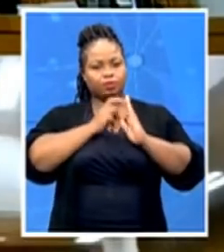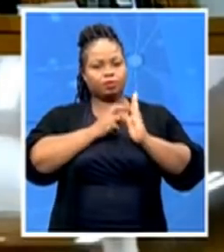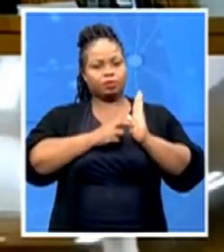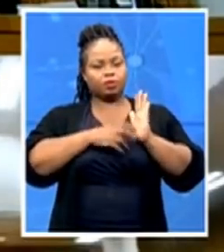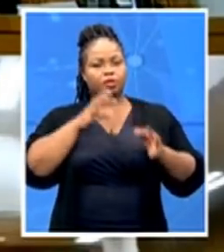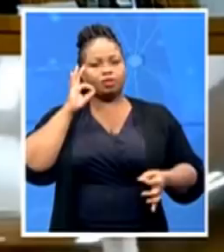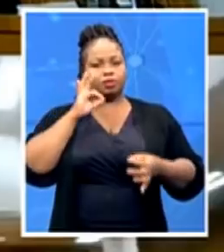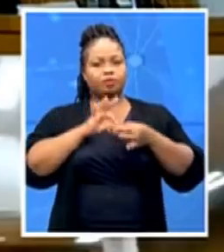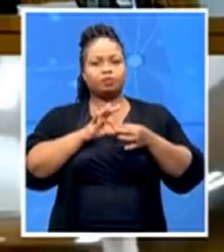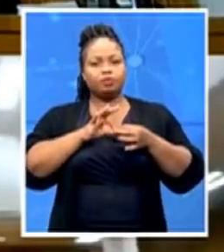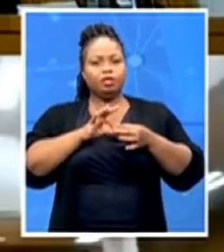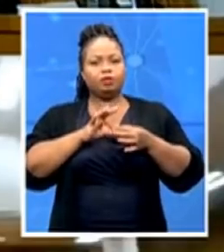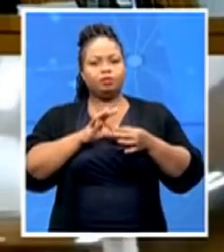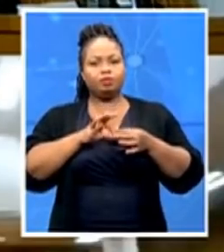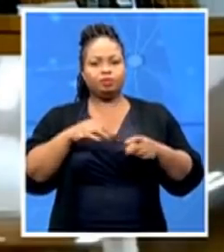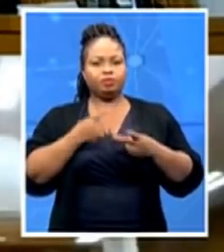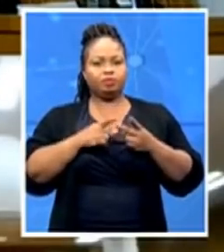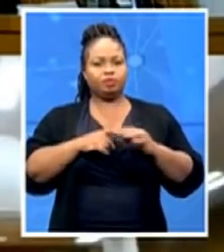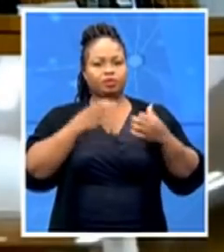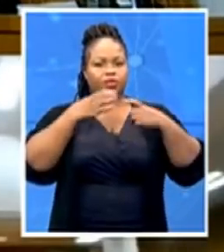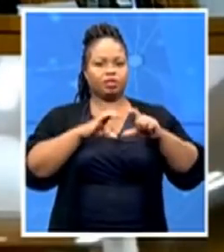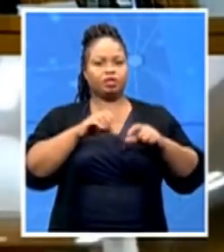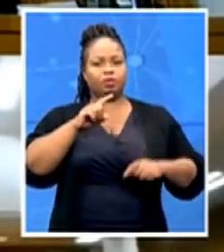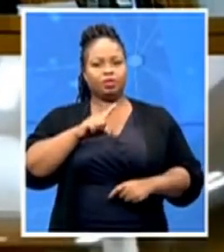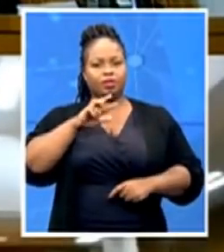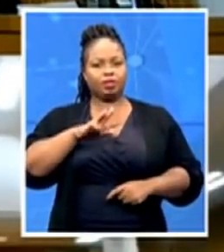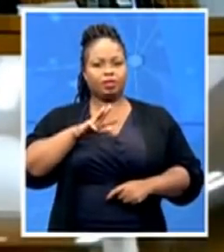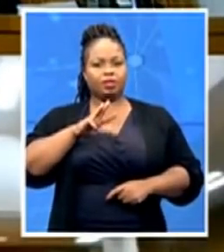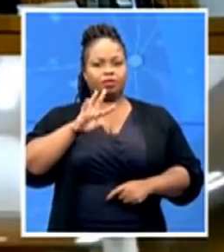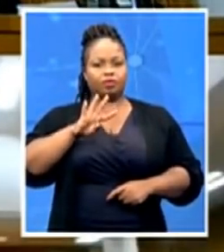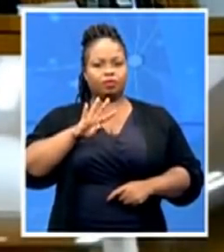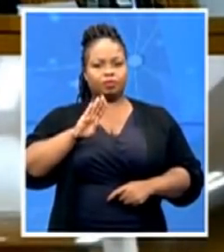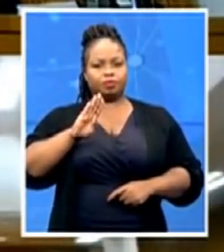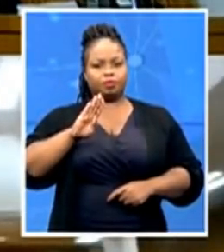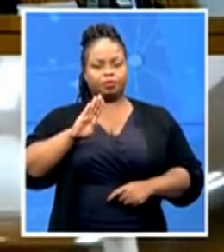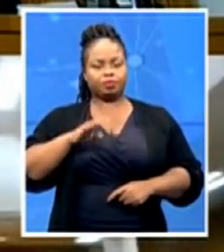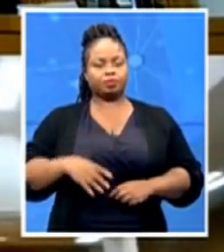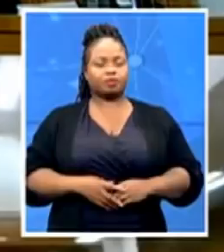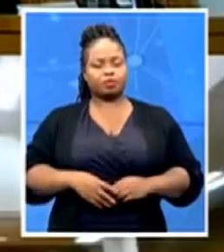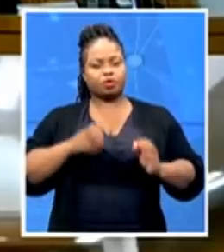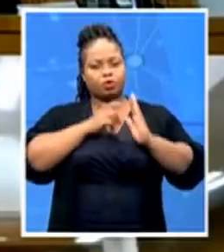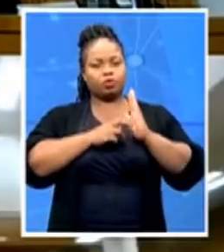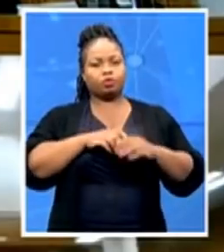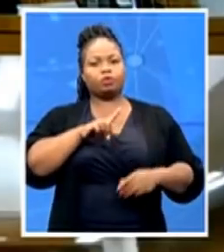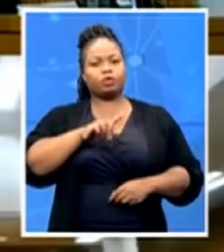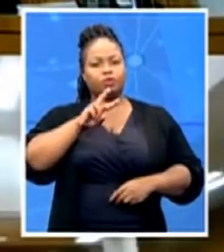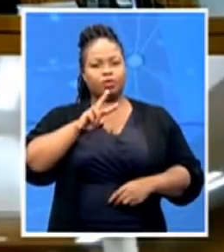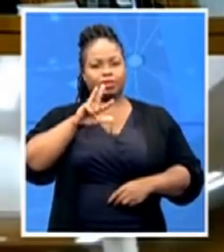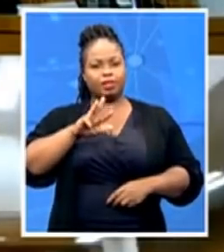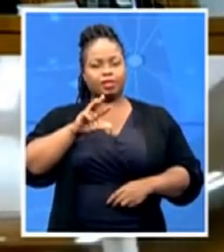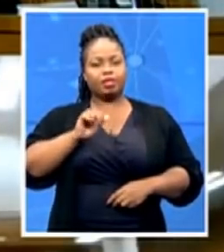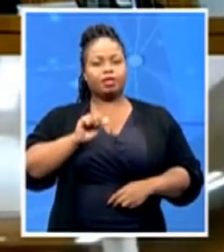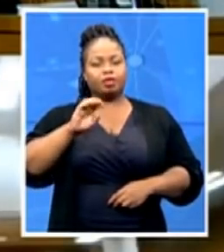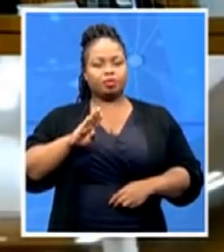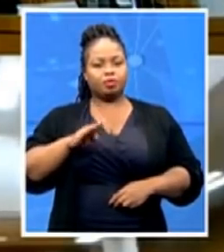Section 194B committee. Rules 129 AD 2 and 3 provide the committee must ensure the inquiry is